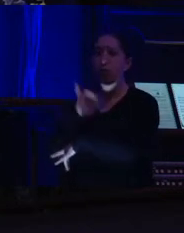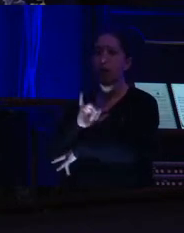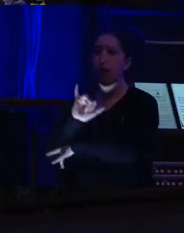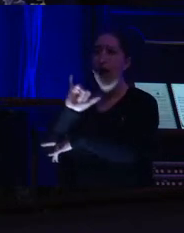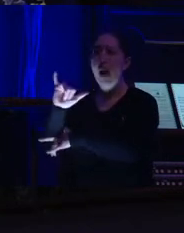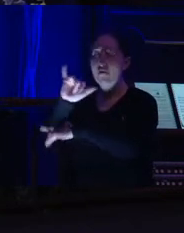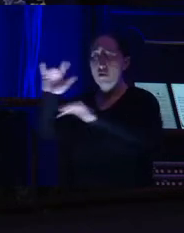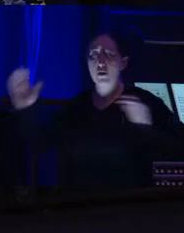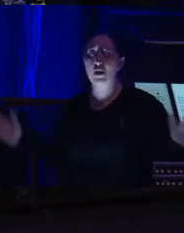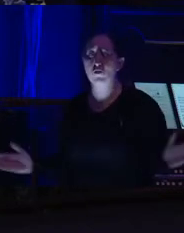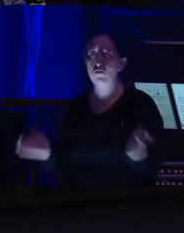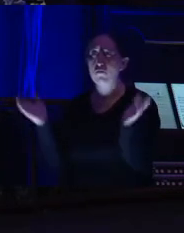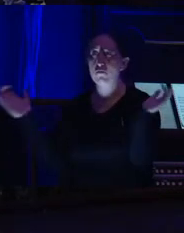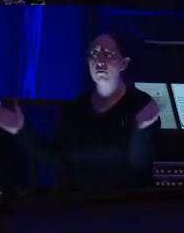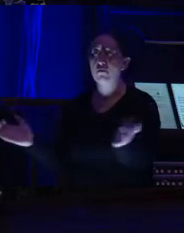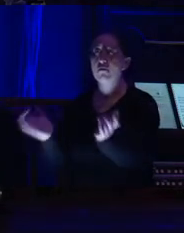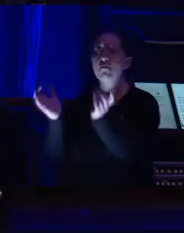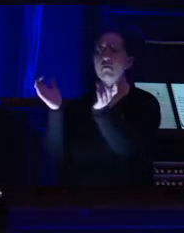be encouraged.